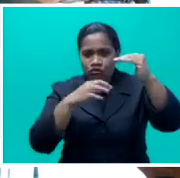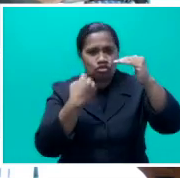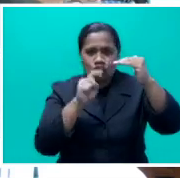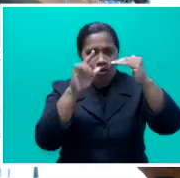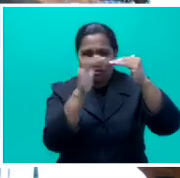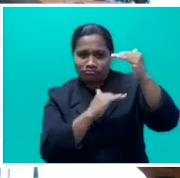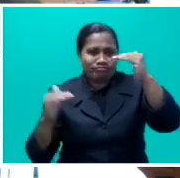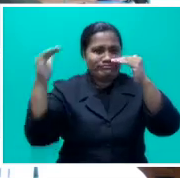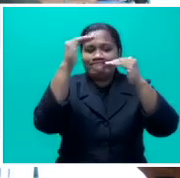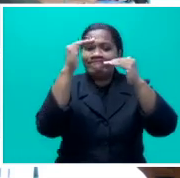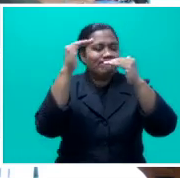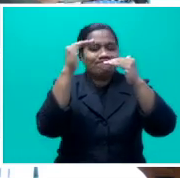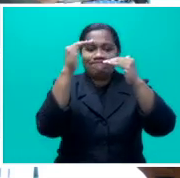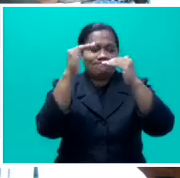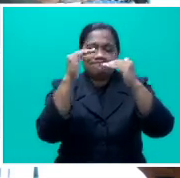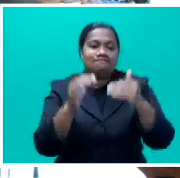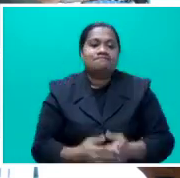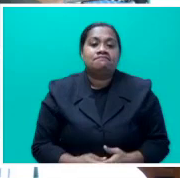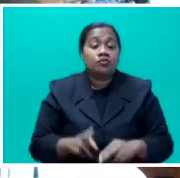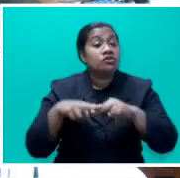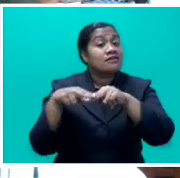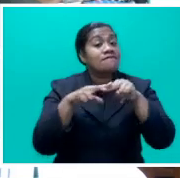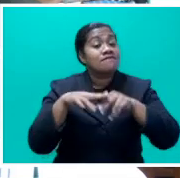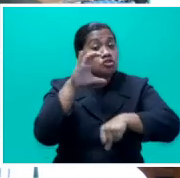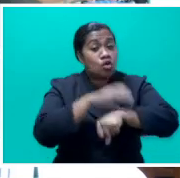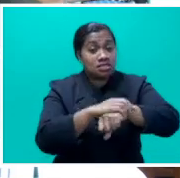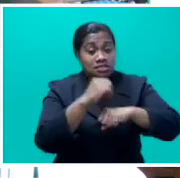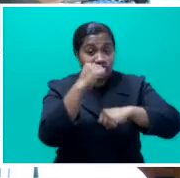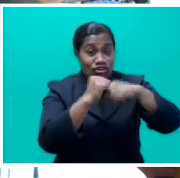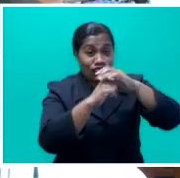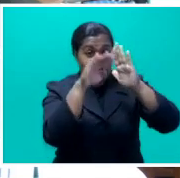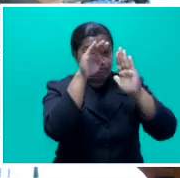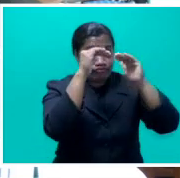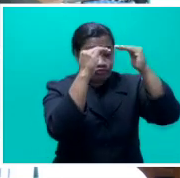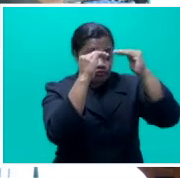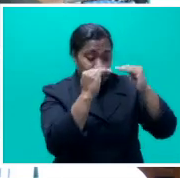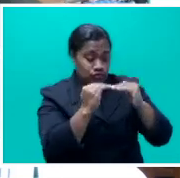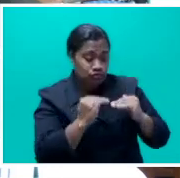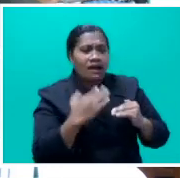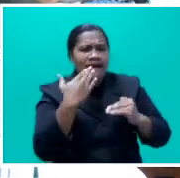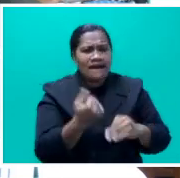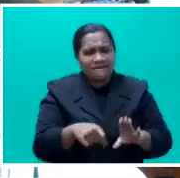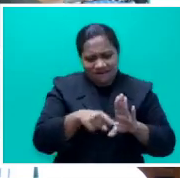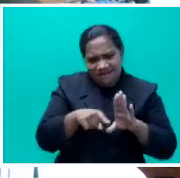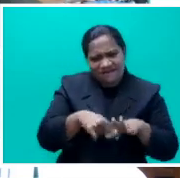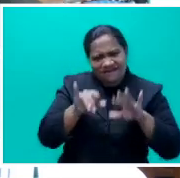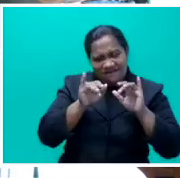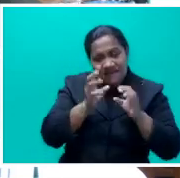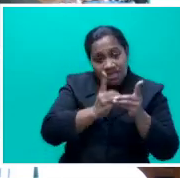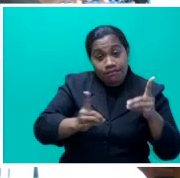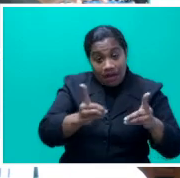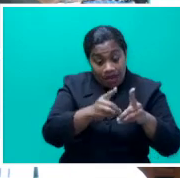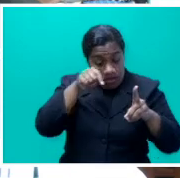processes. Mr. Speaker, the Fiji Police Force structure has an internal affairs department that conducts